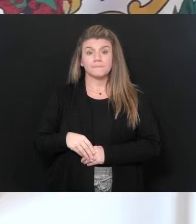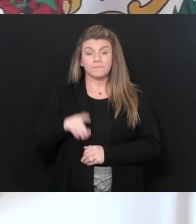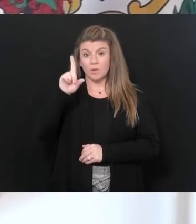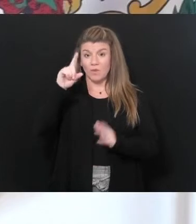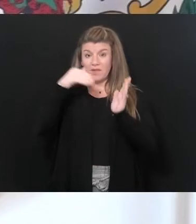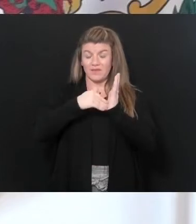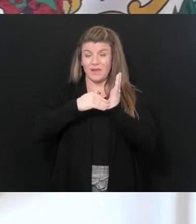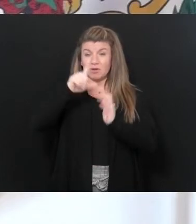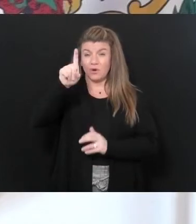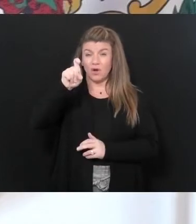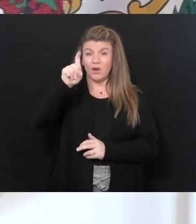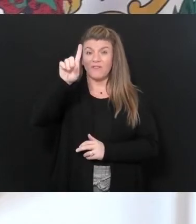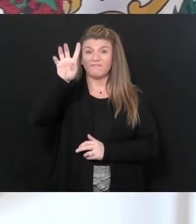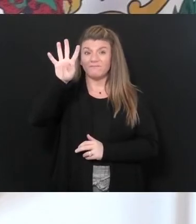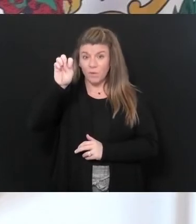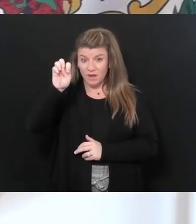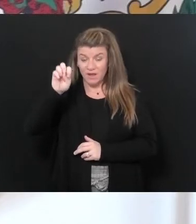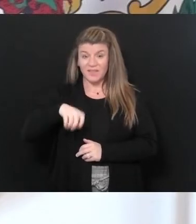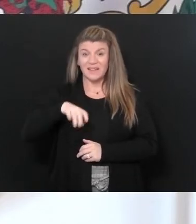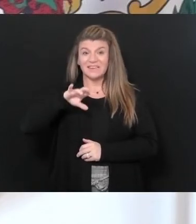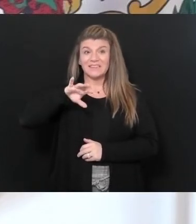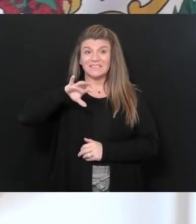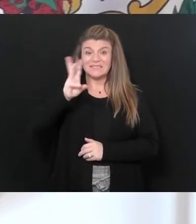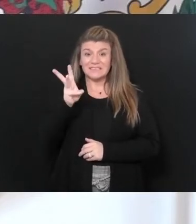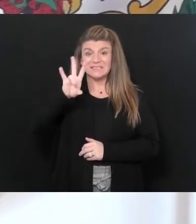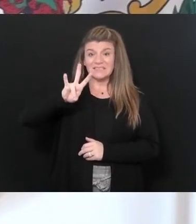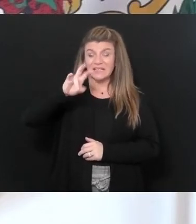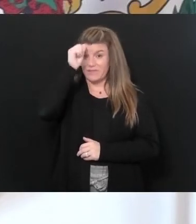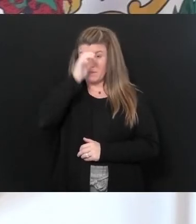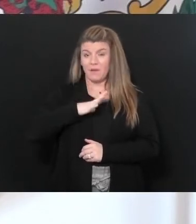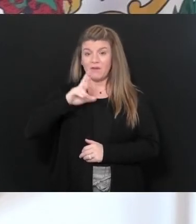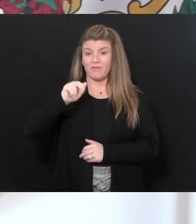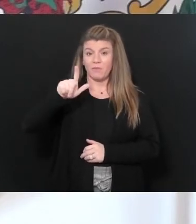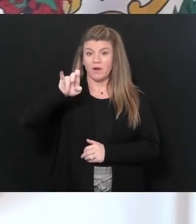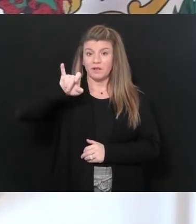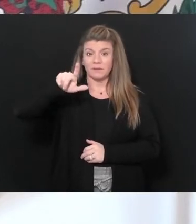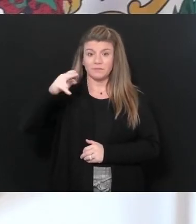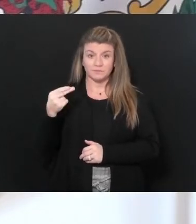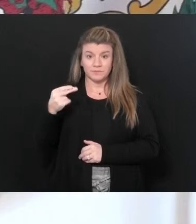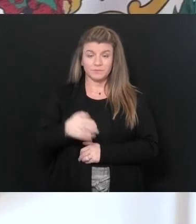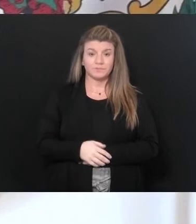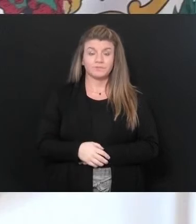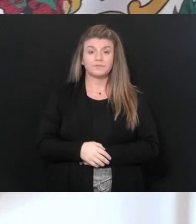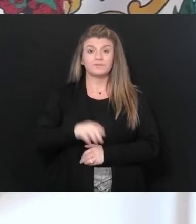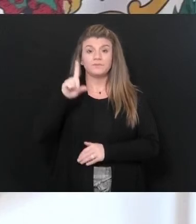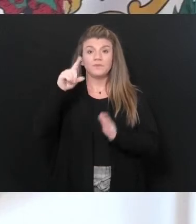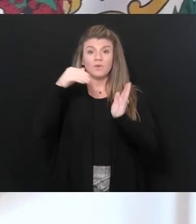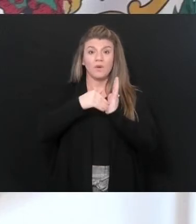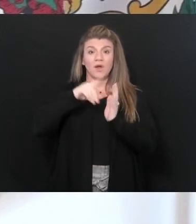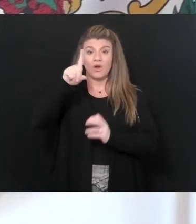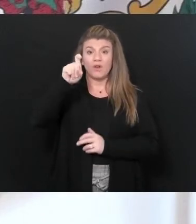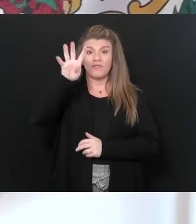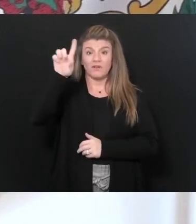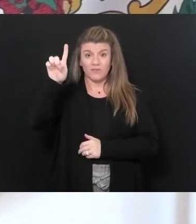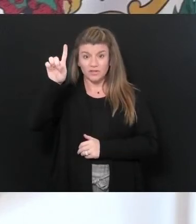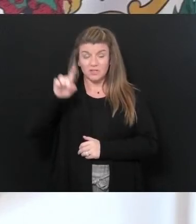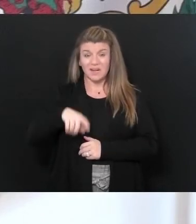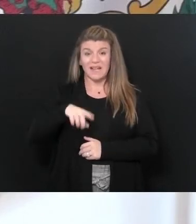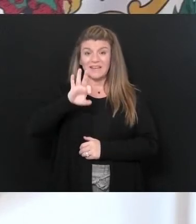Our 1140th death, a 67-year-old male from Raleigh County. Our 1141st